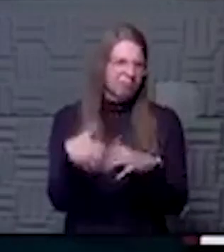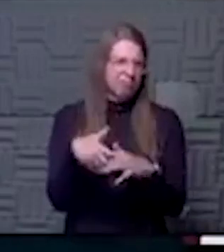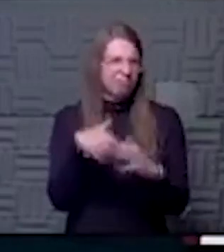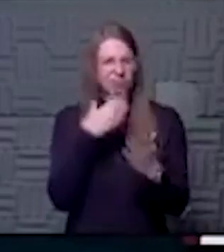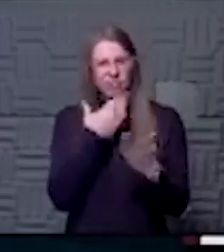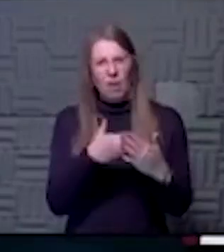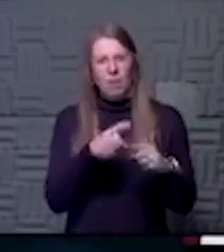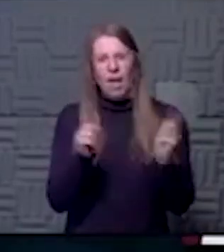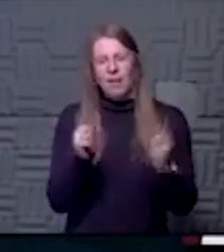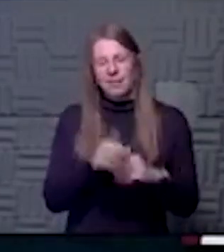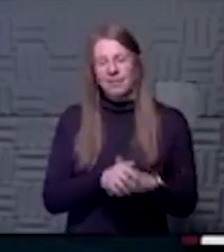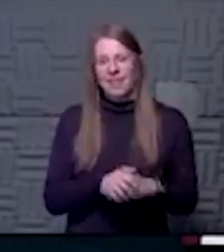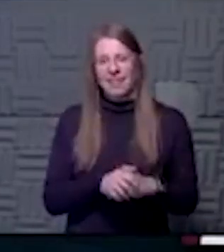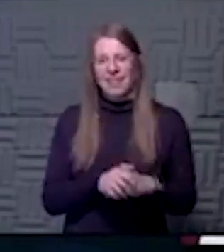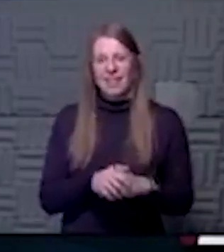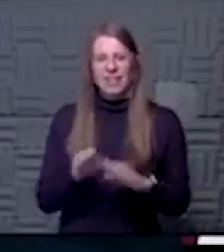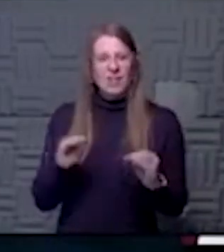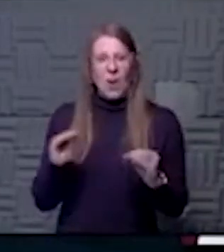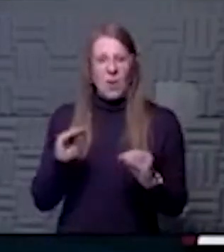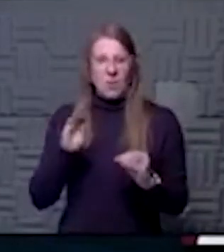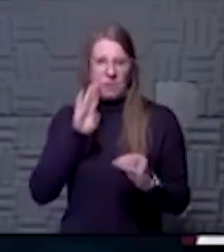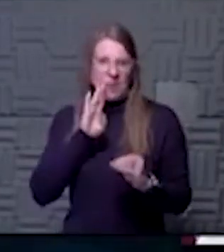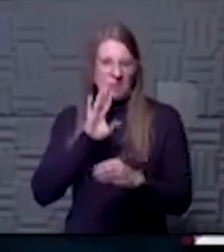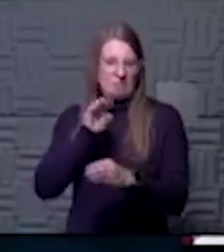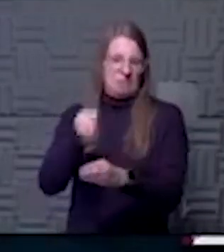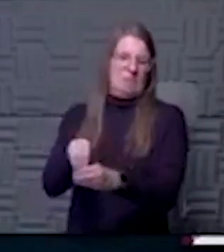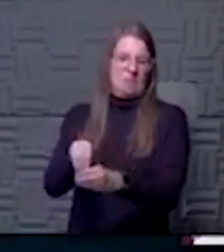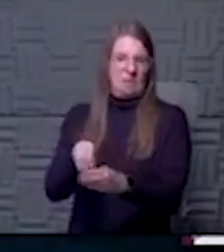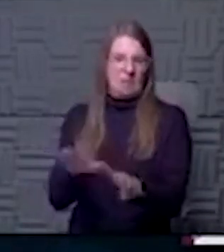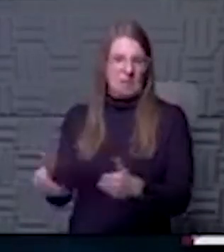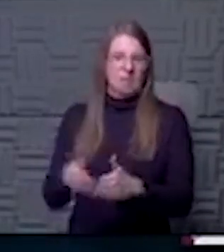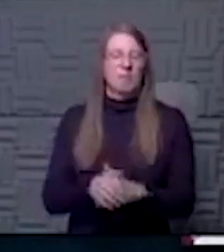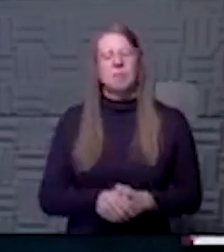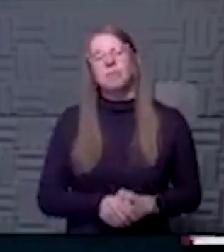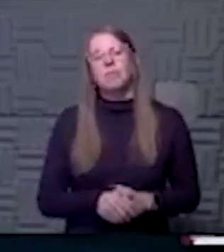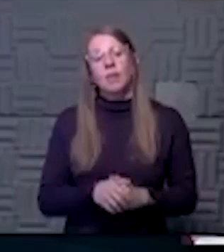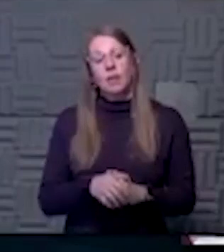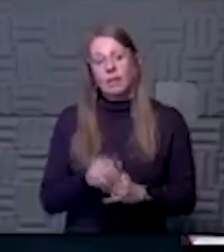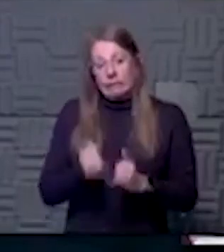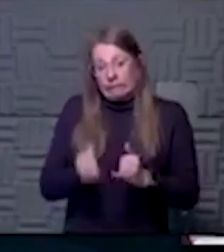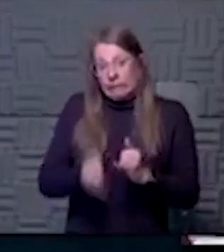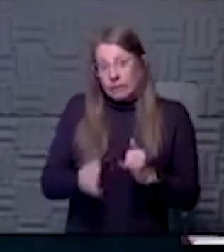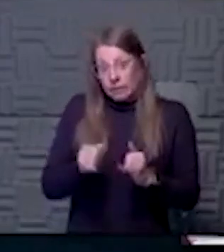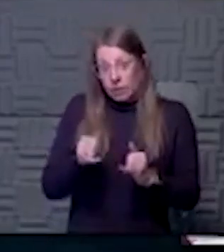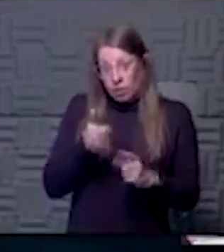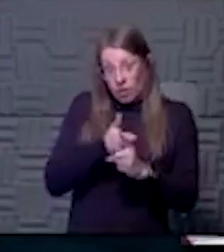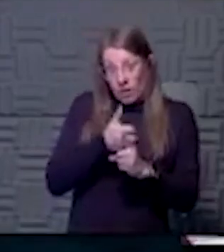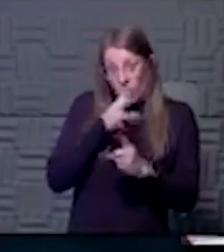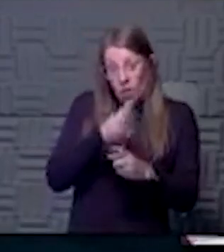could maybe I have No food beers parts in of it. there. I guess so. And finally, Phil, are you going to get a shot?